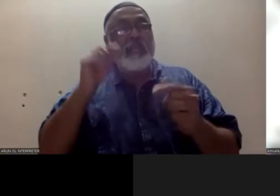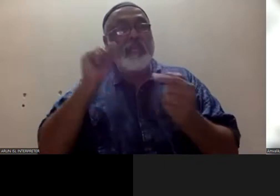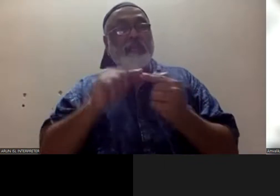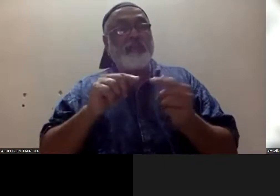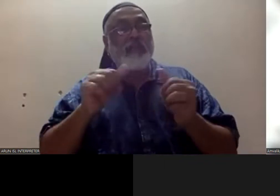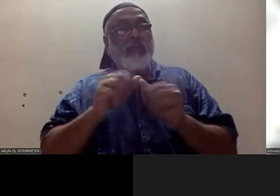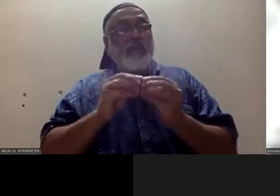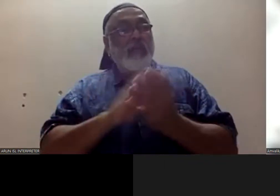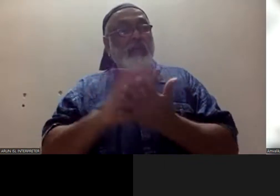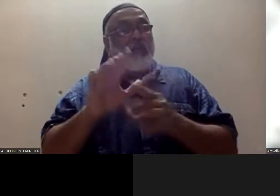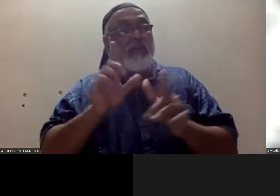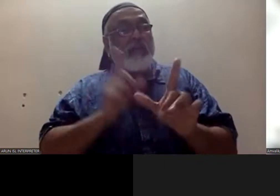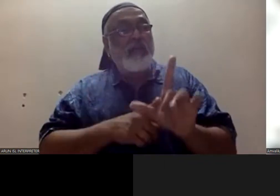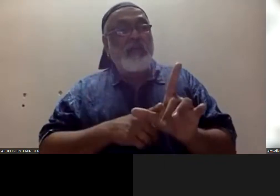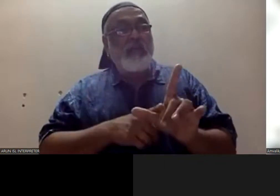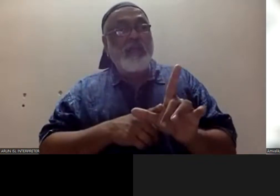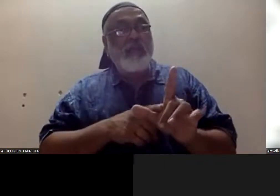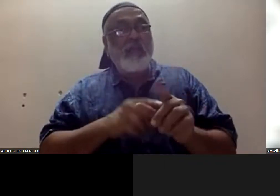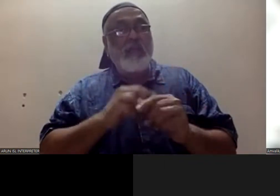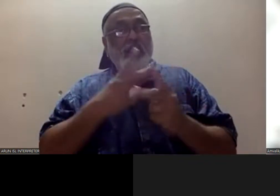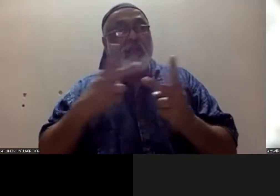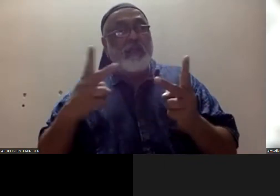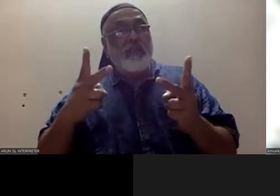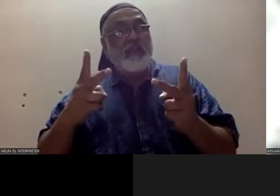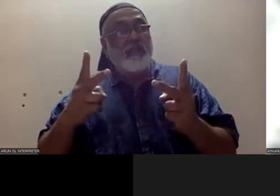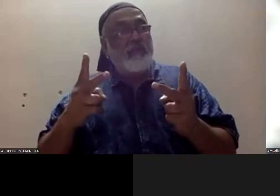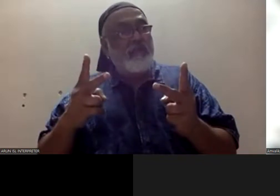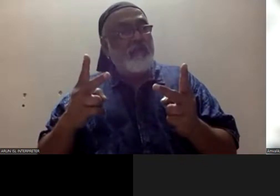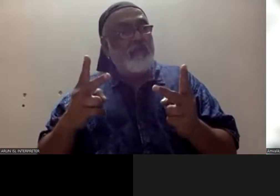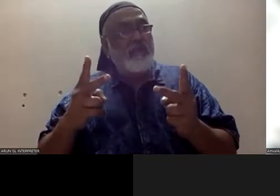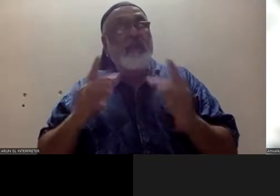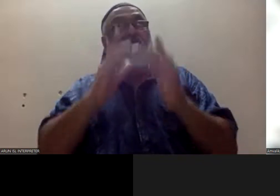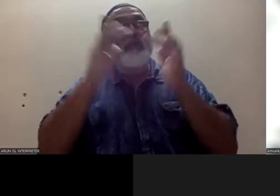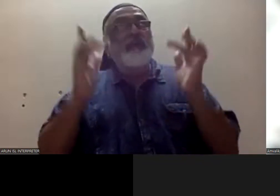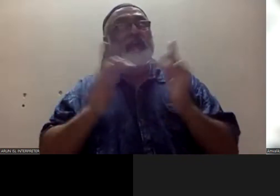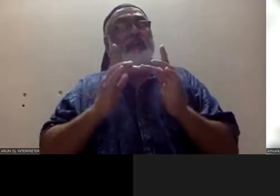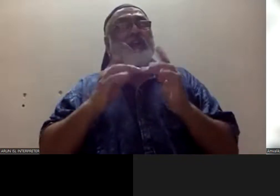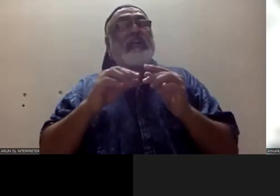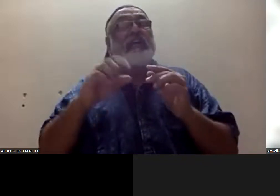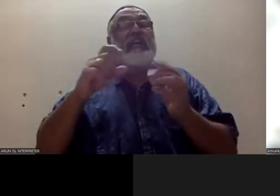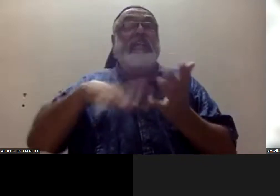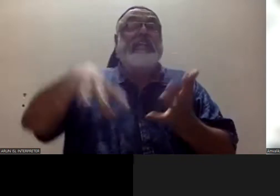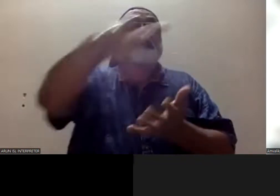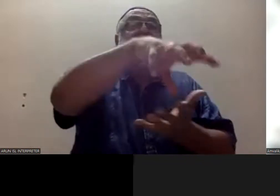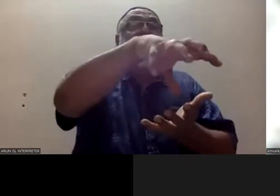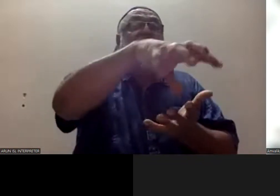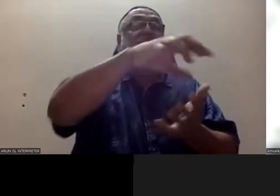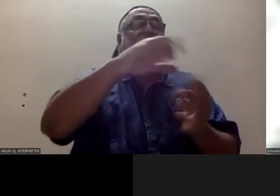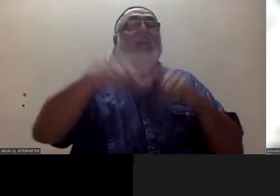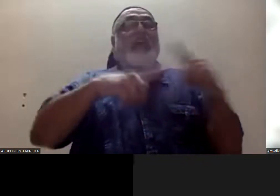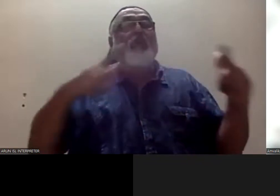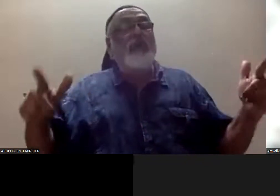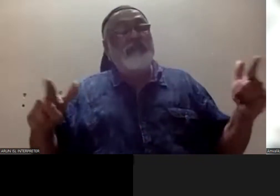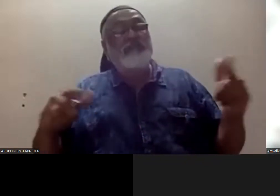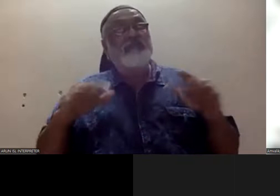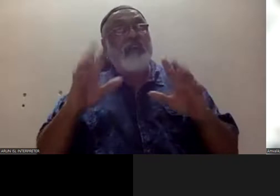are accessible in regional language, government, especially websites? I am not sure about regional languages.